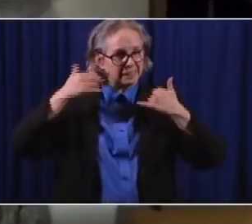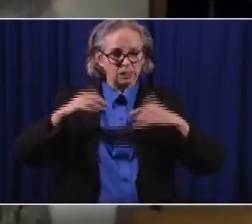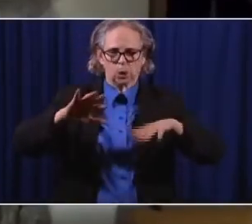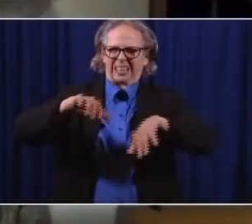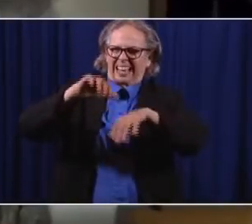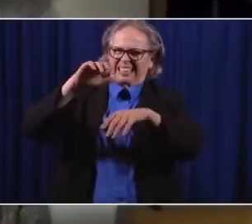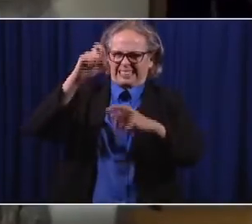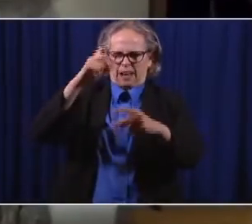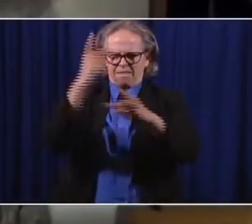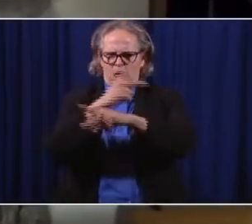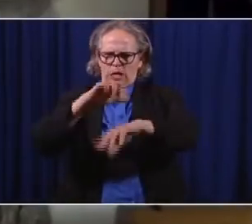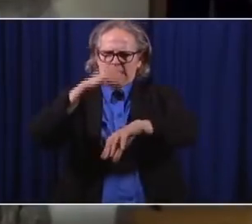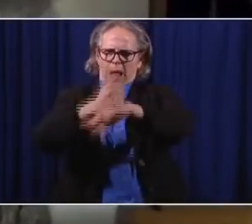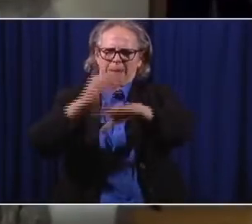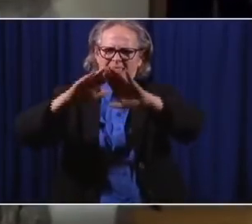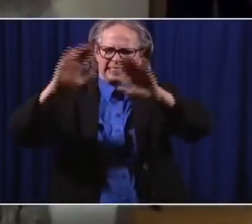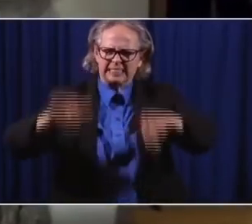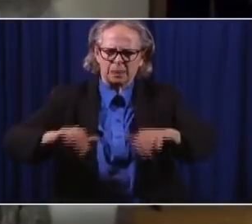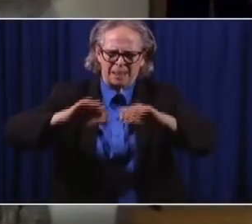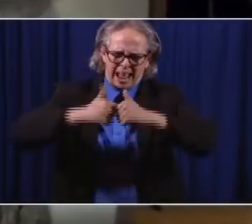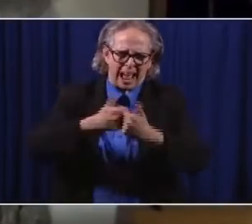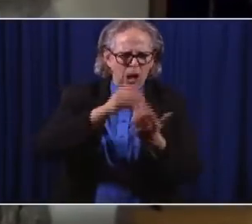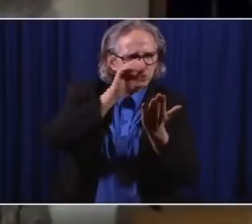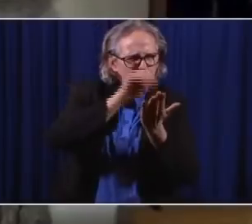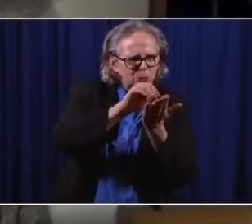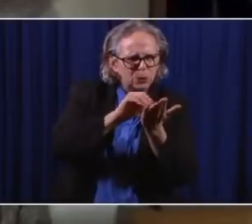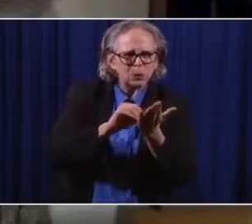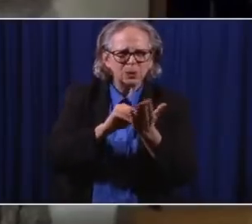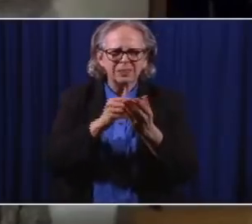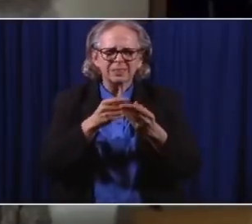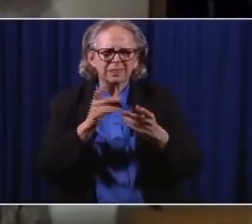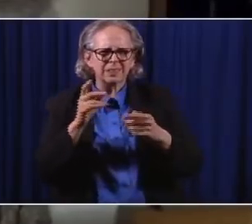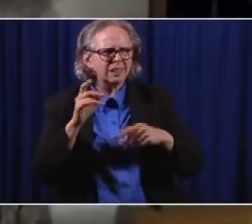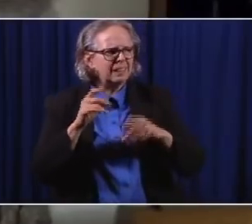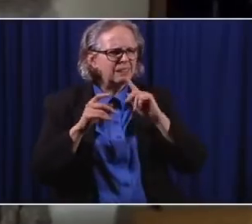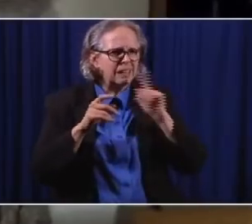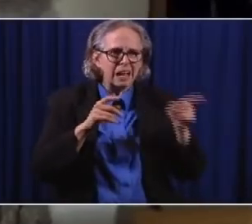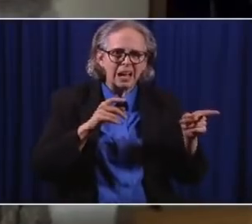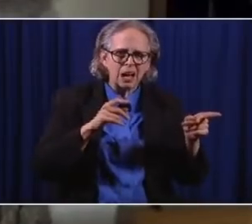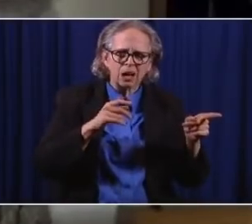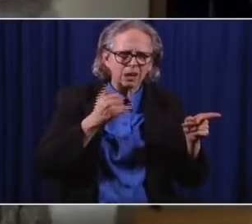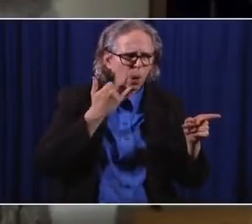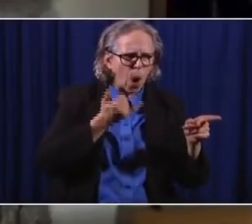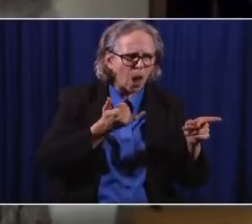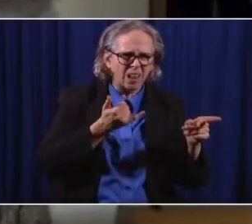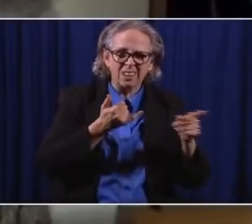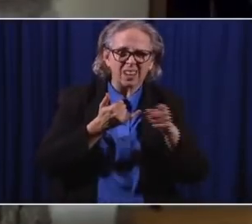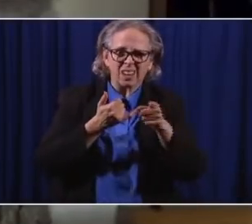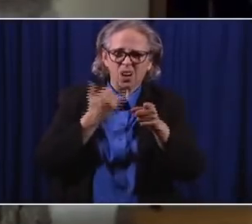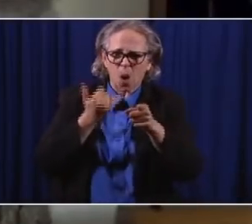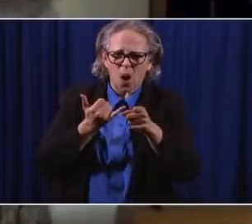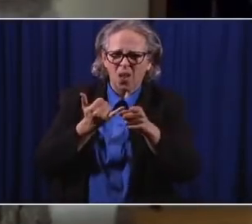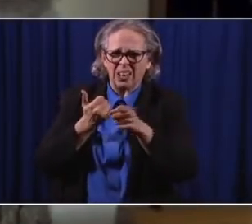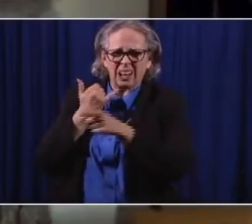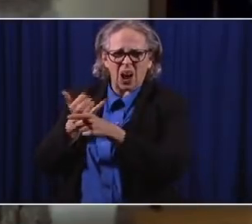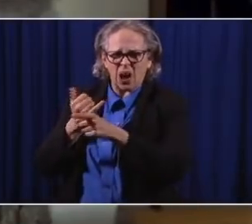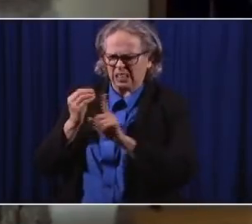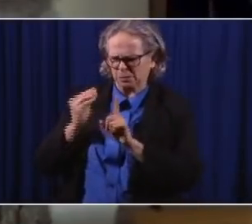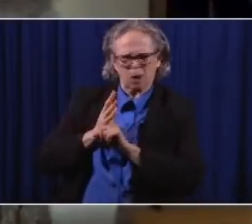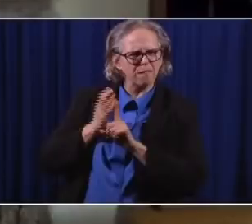different places. You have no clue which of those places that person got it from. Because,